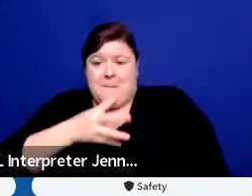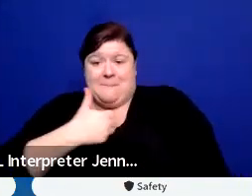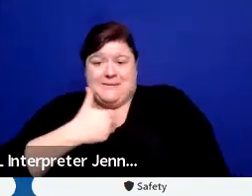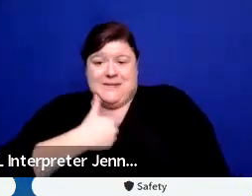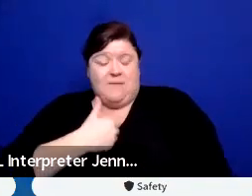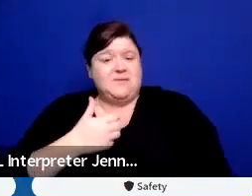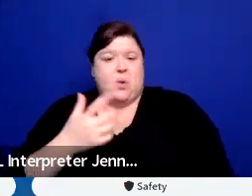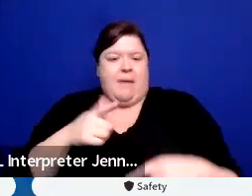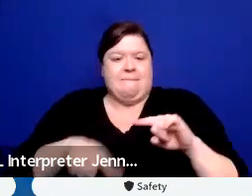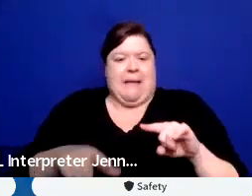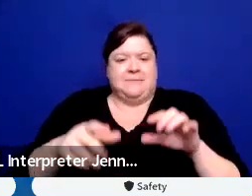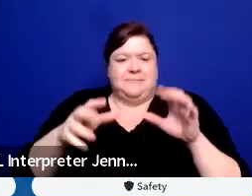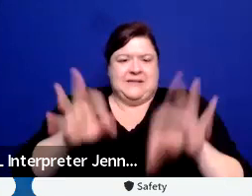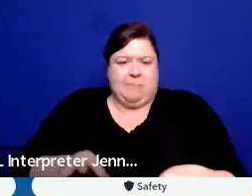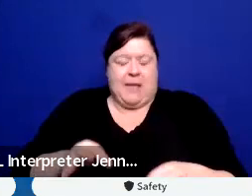gratitude enough.